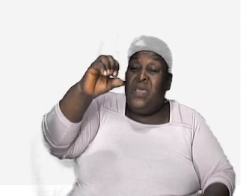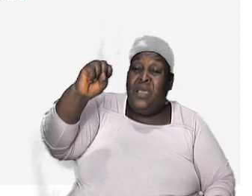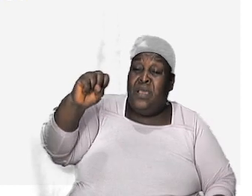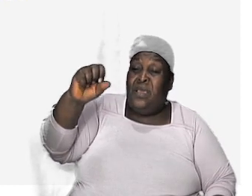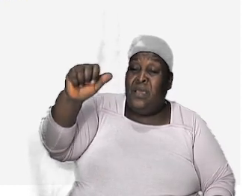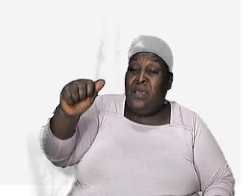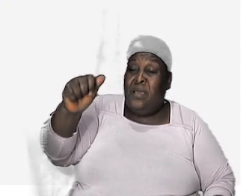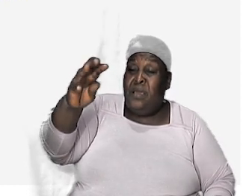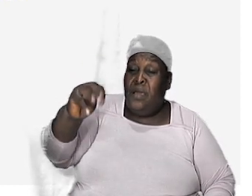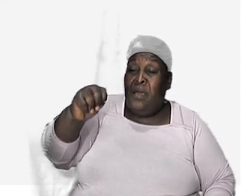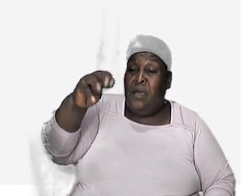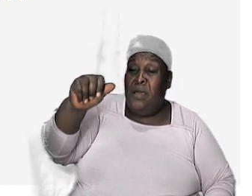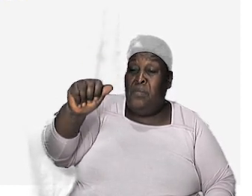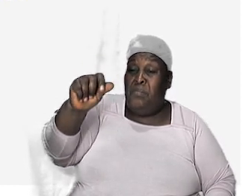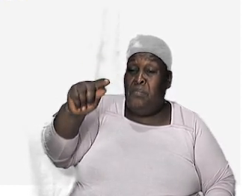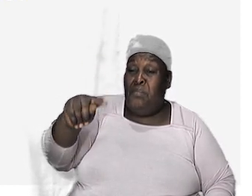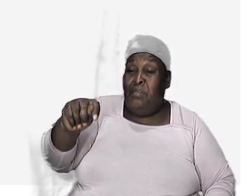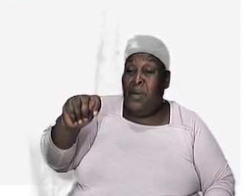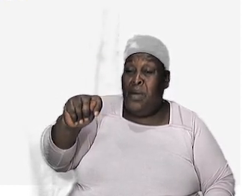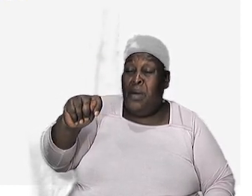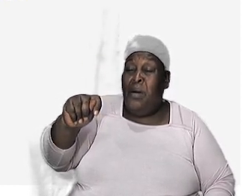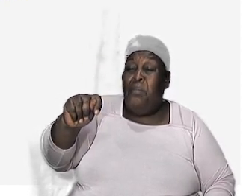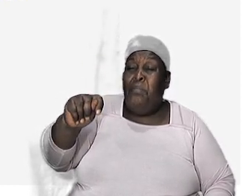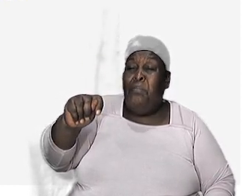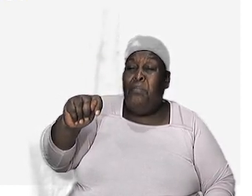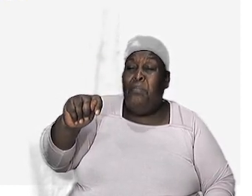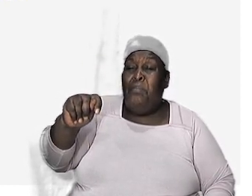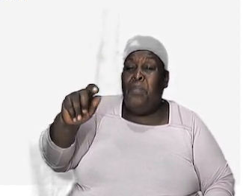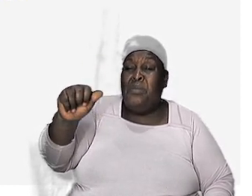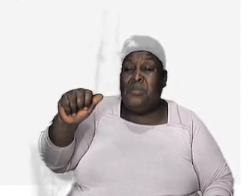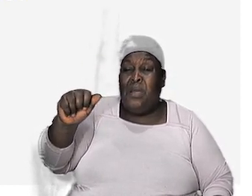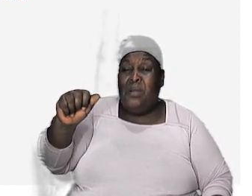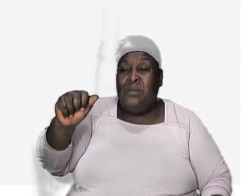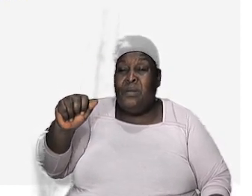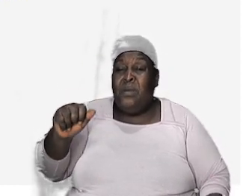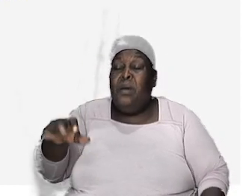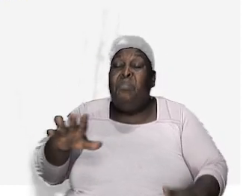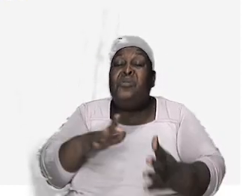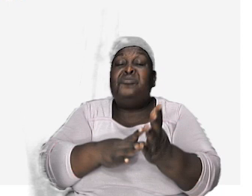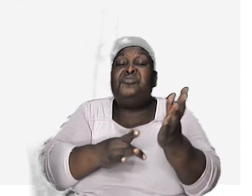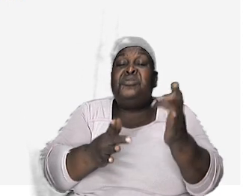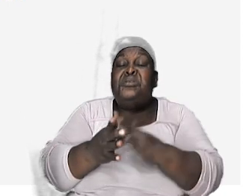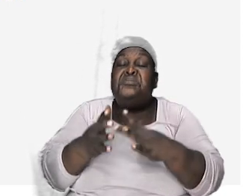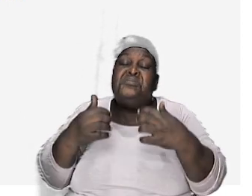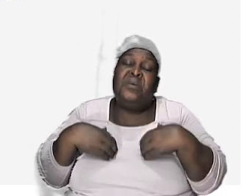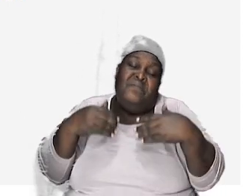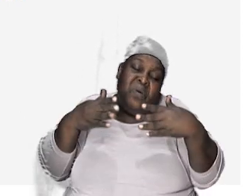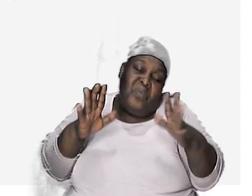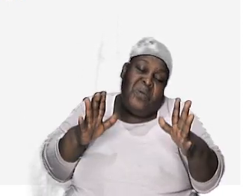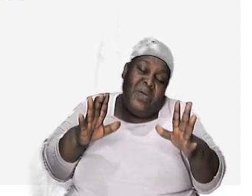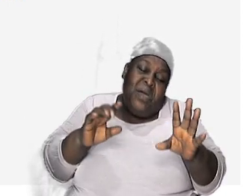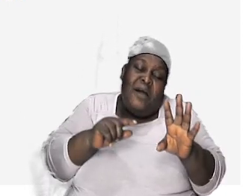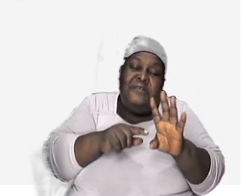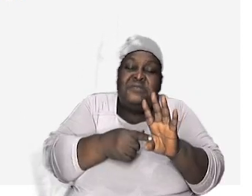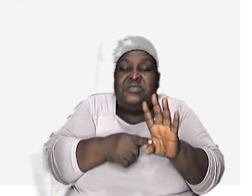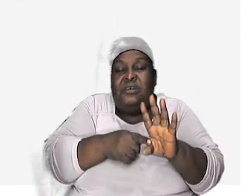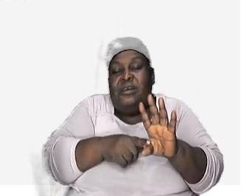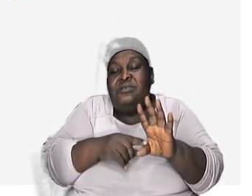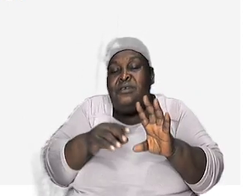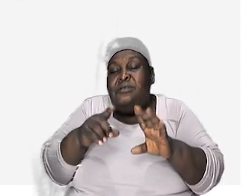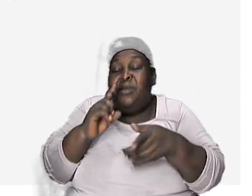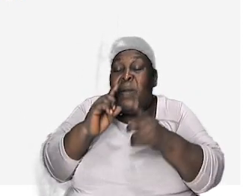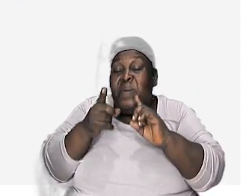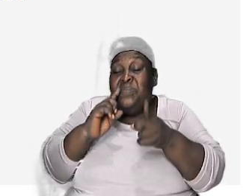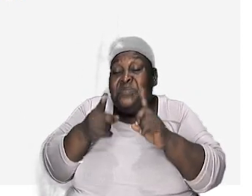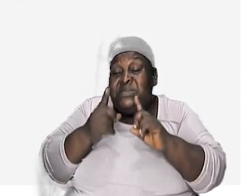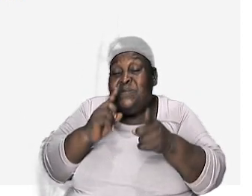are a Jew. It's obvious that you're a Jew. How is it that you ask me? Amen. But Jesus had a way of starting the conversation well.